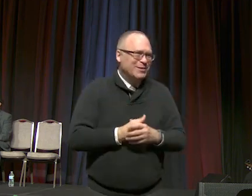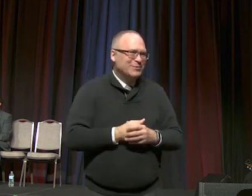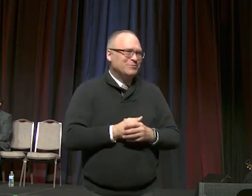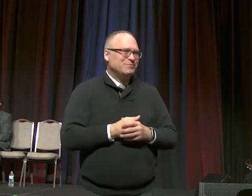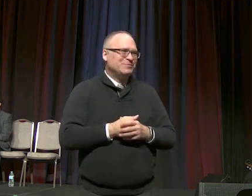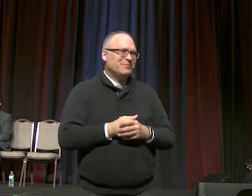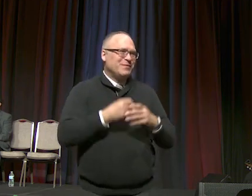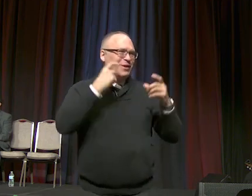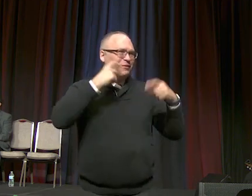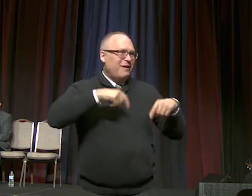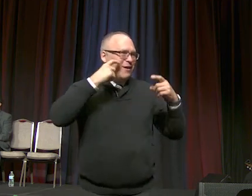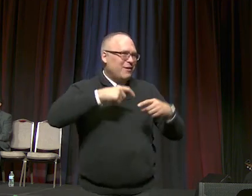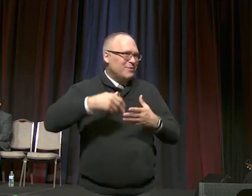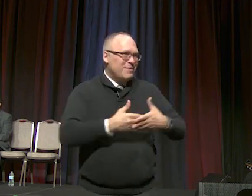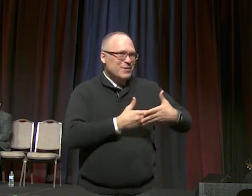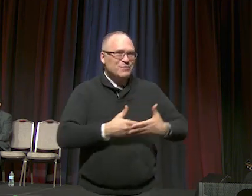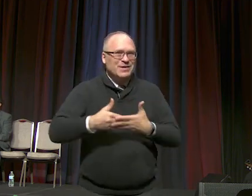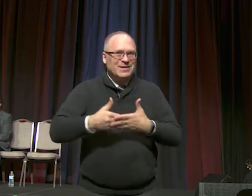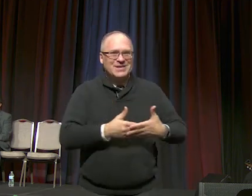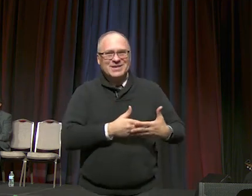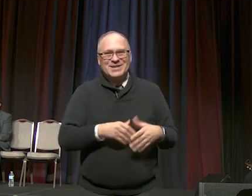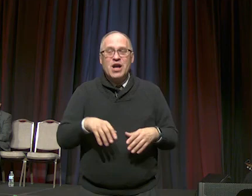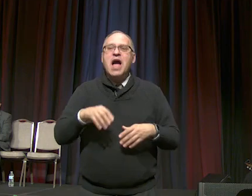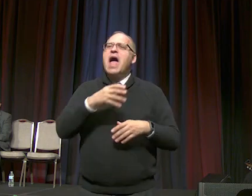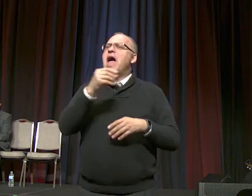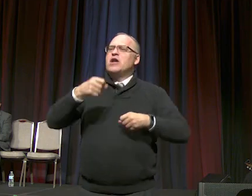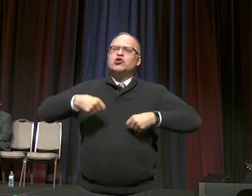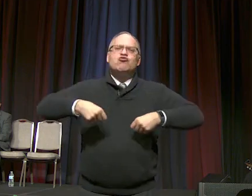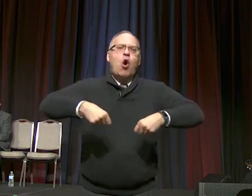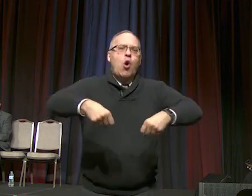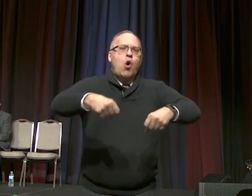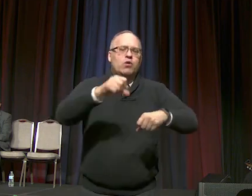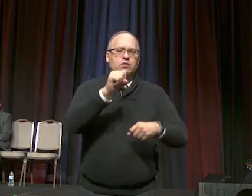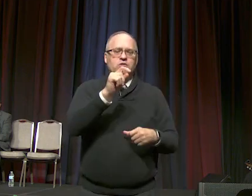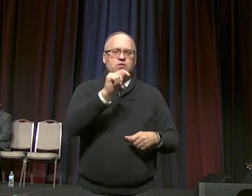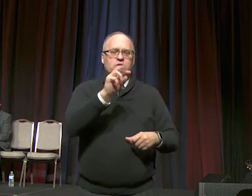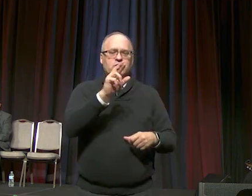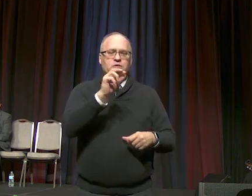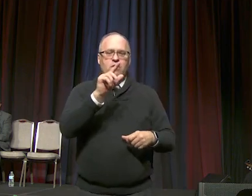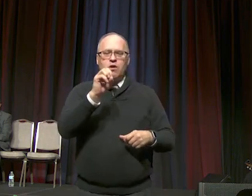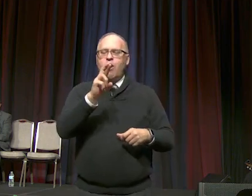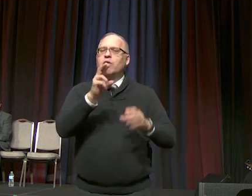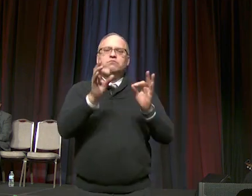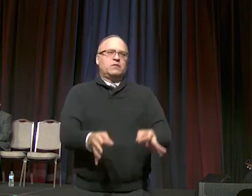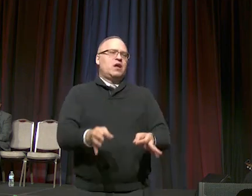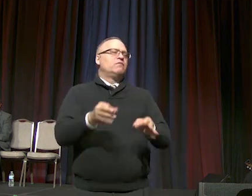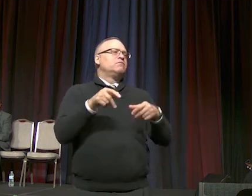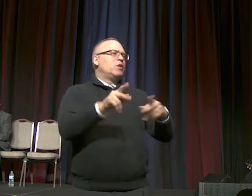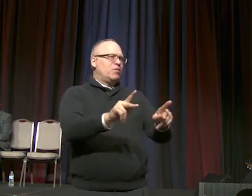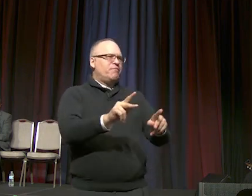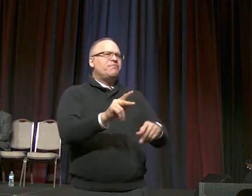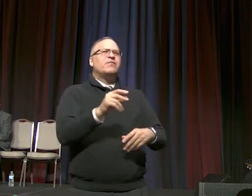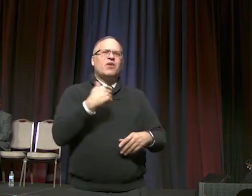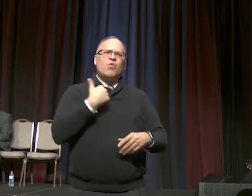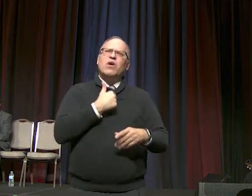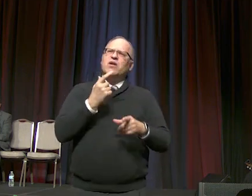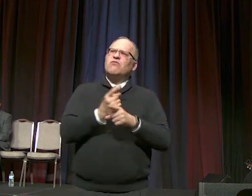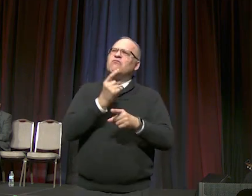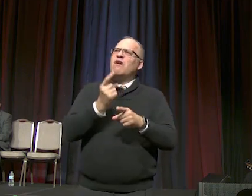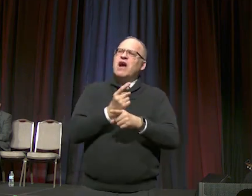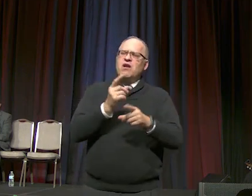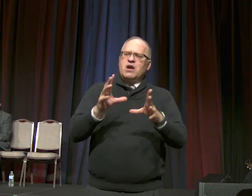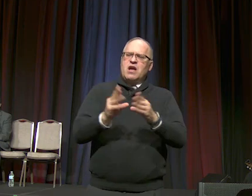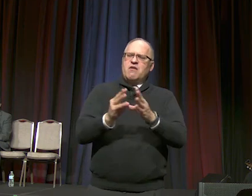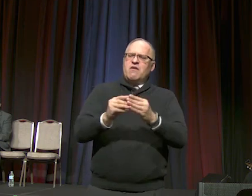yes. Yes, strollers are absolutely allowed on the floor of General Conference. There's no question. We are in a normal convention center, so there's